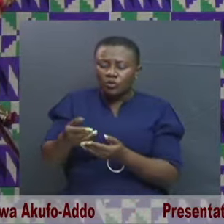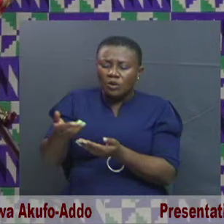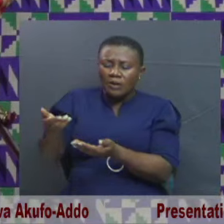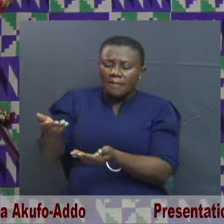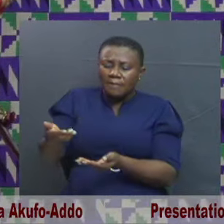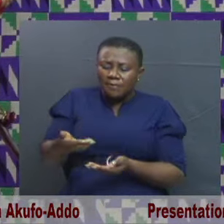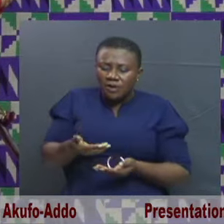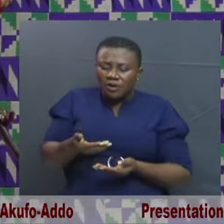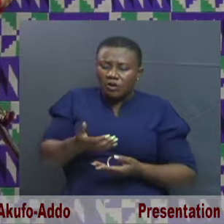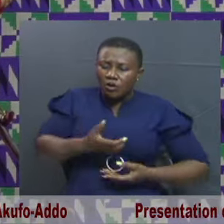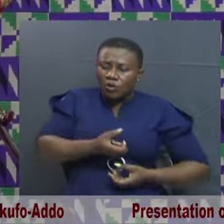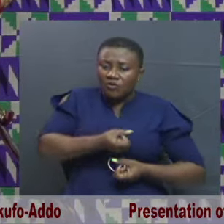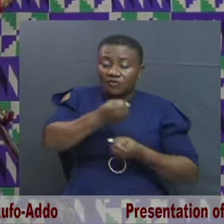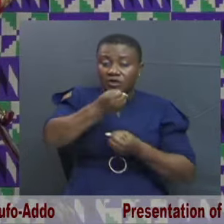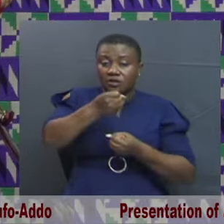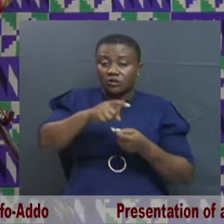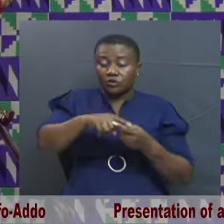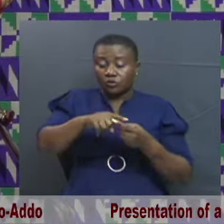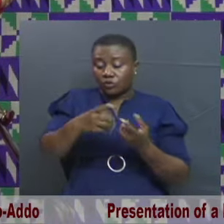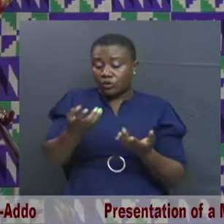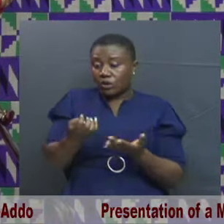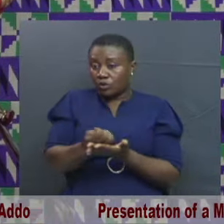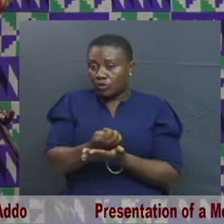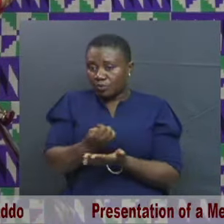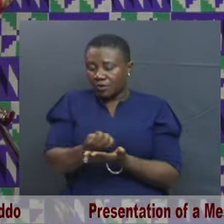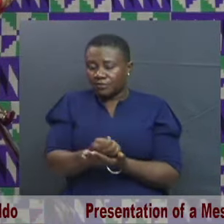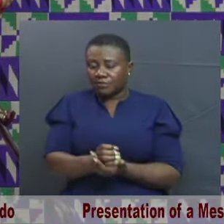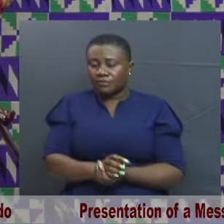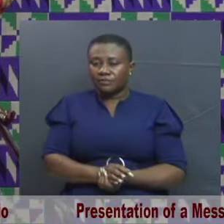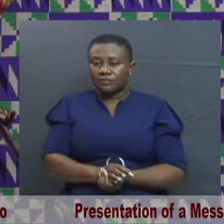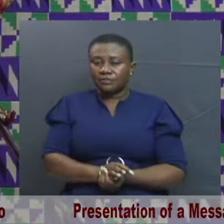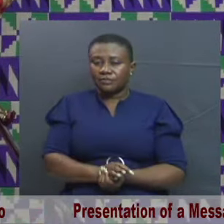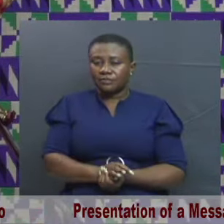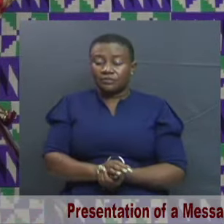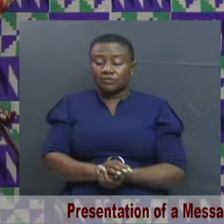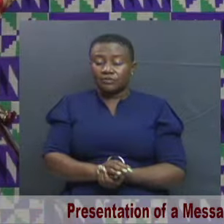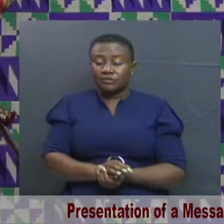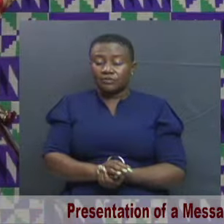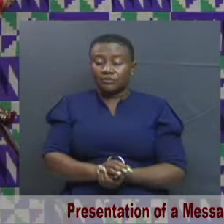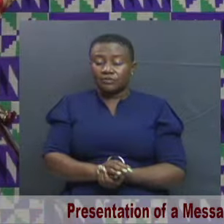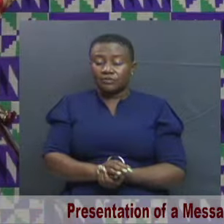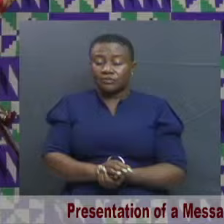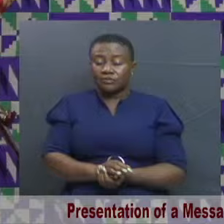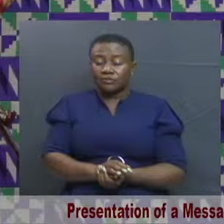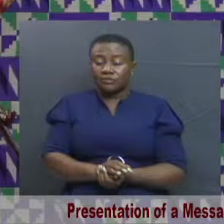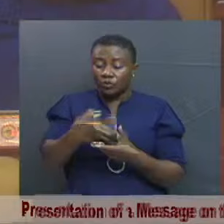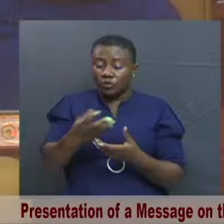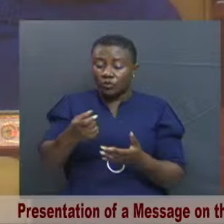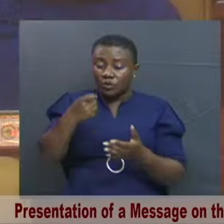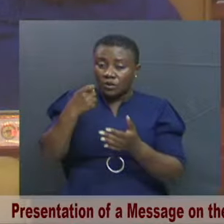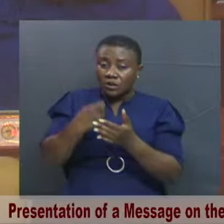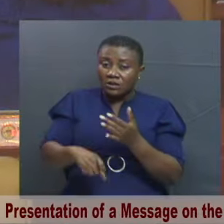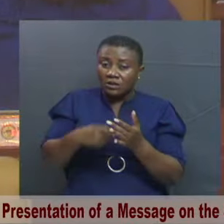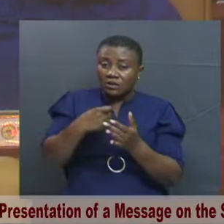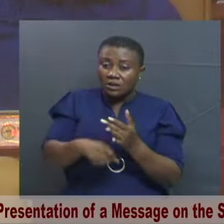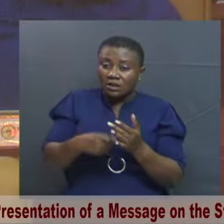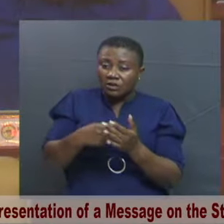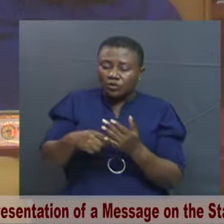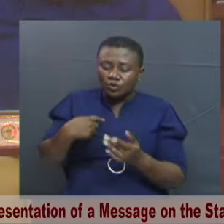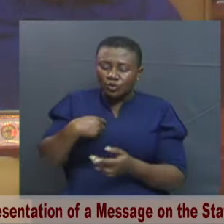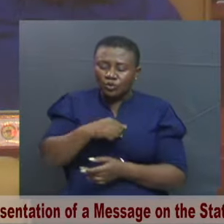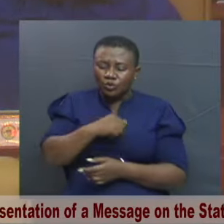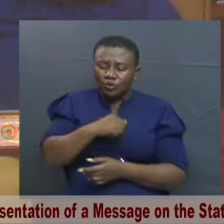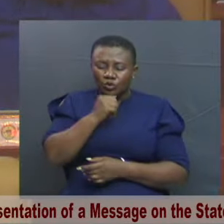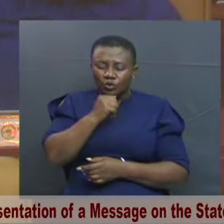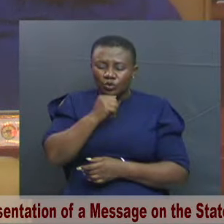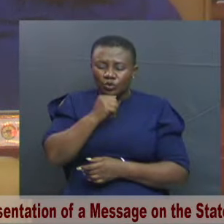confidence back to the economy these included tax measures that we we did not like but we